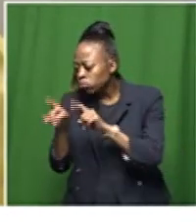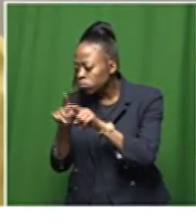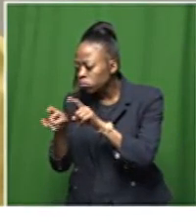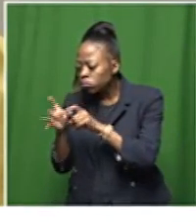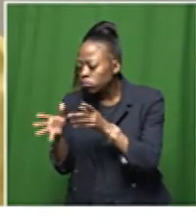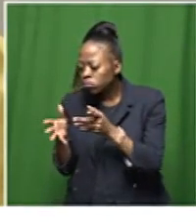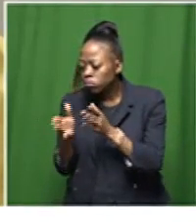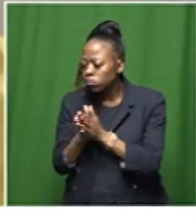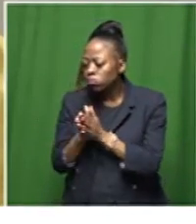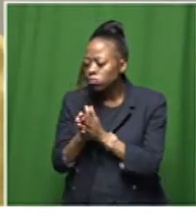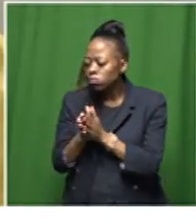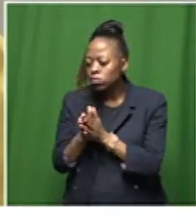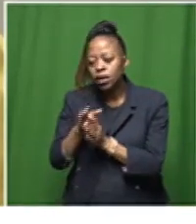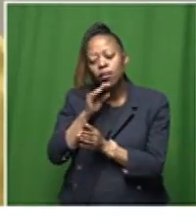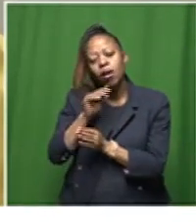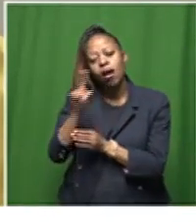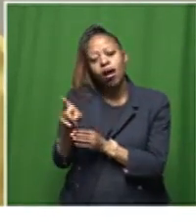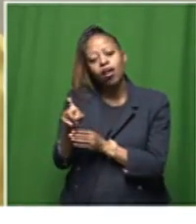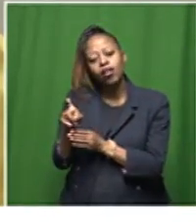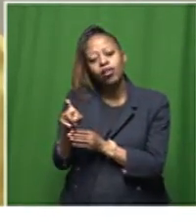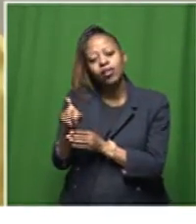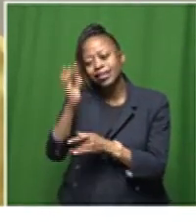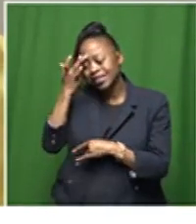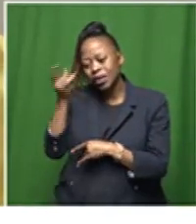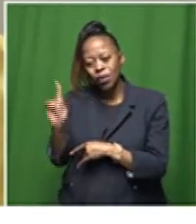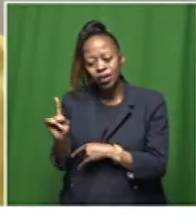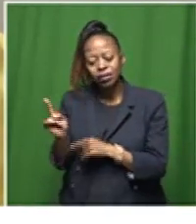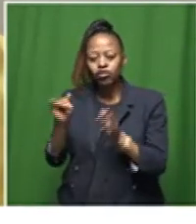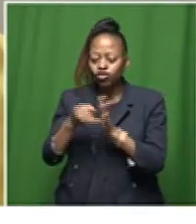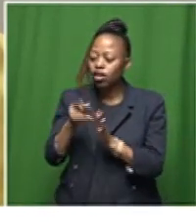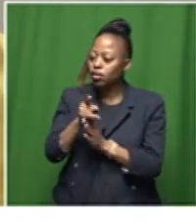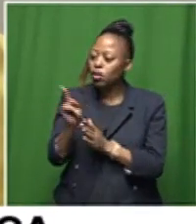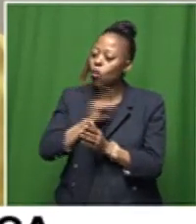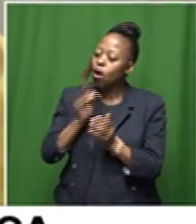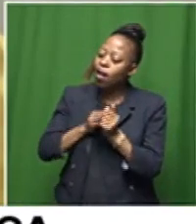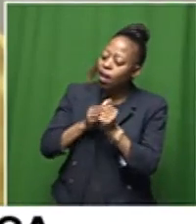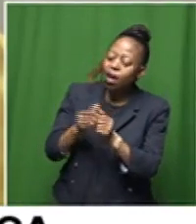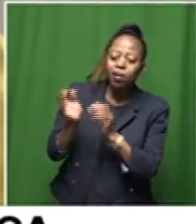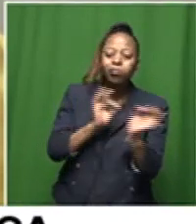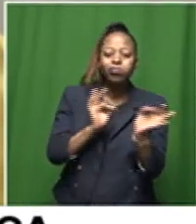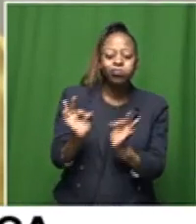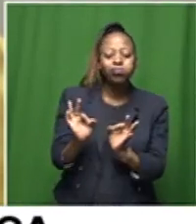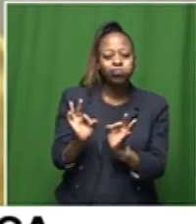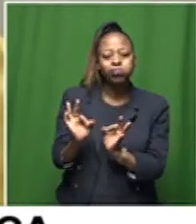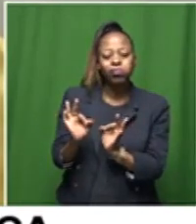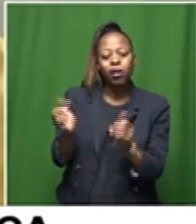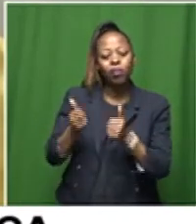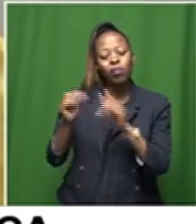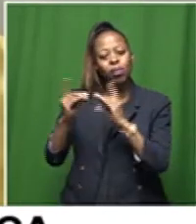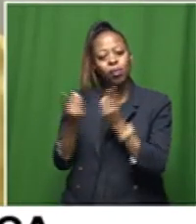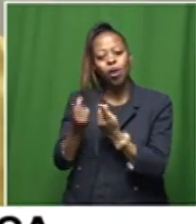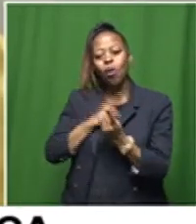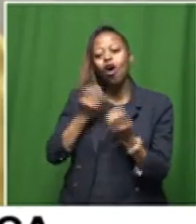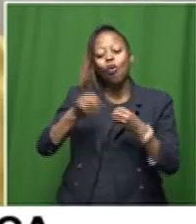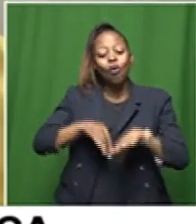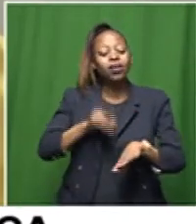not asking you about your condition. It's just for them to direct you to the relevant department so that you don't